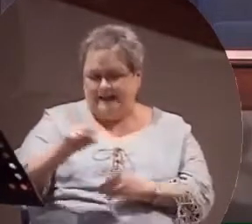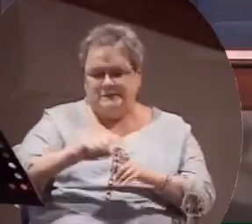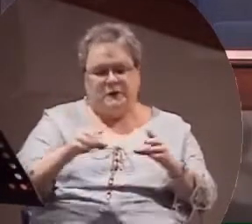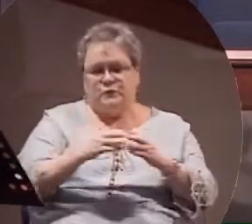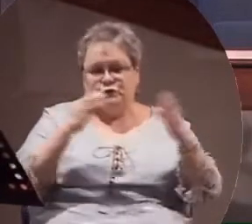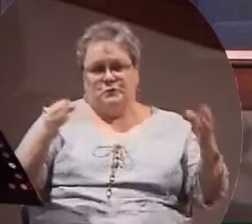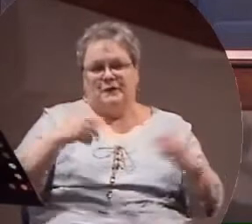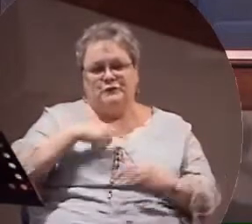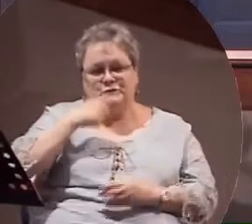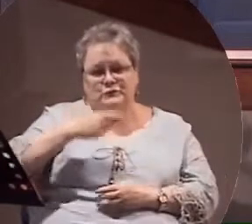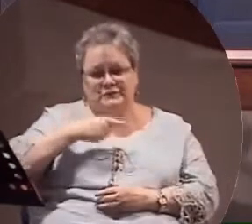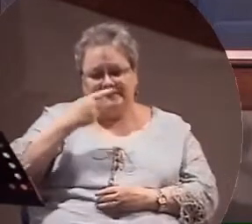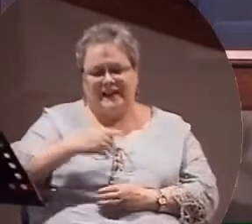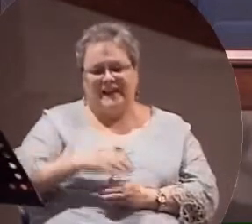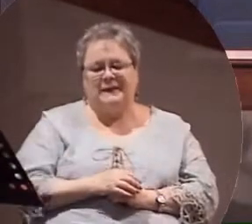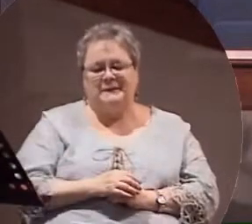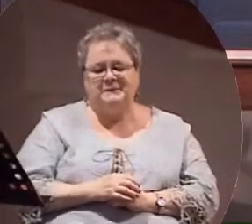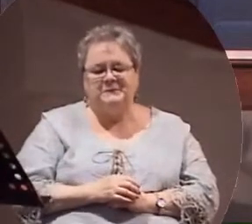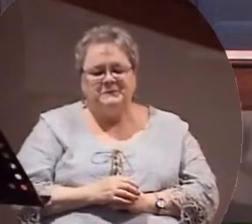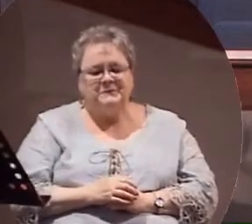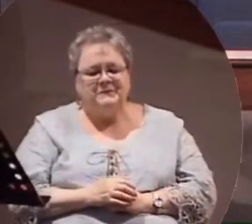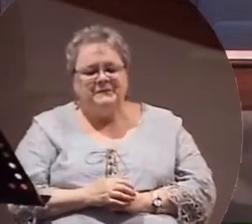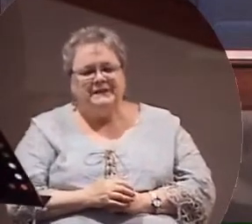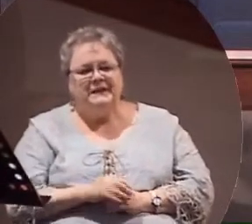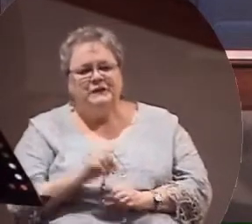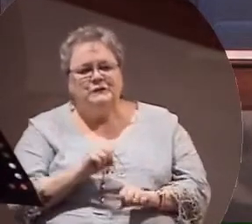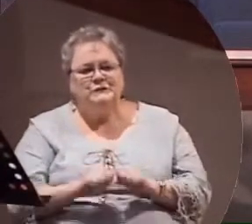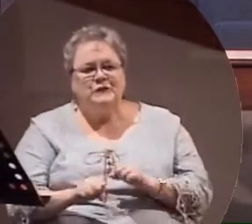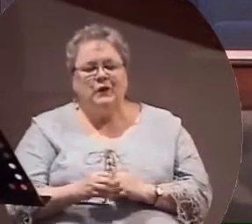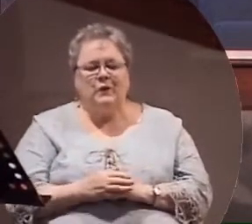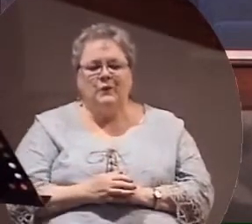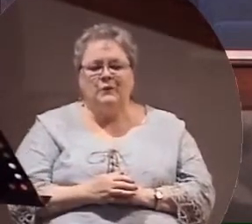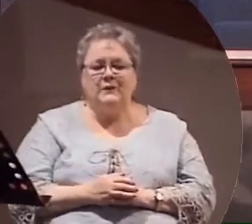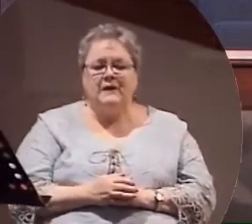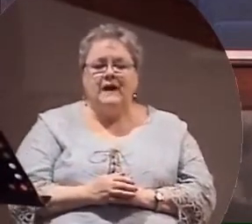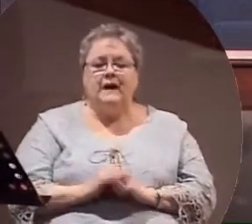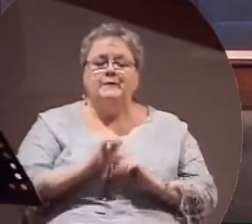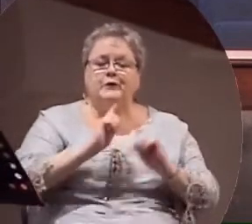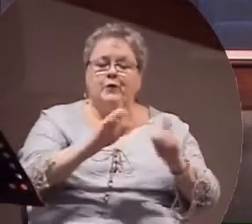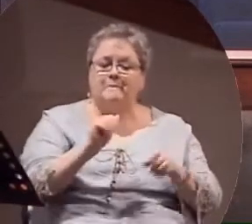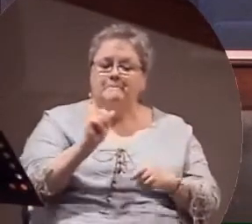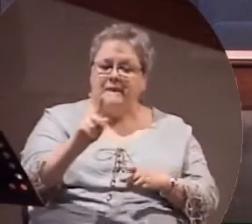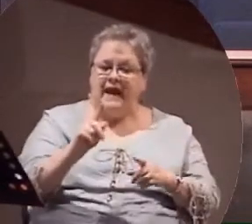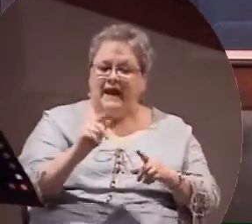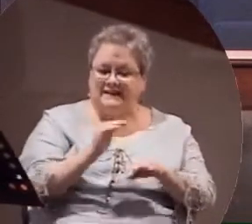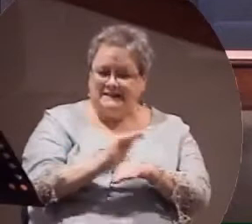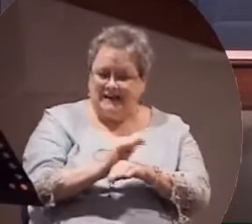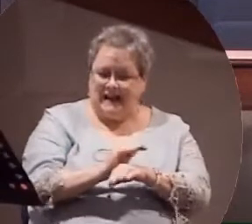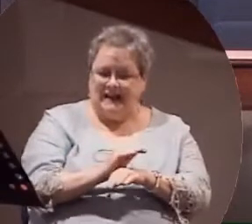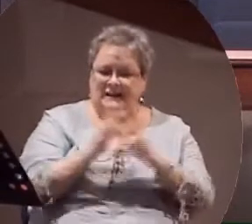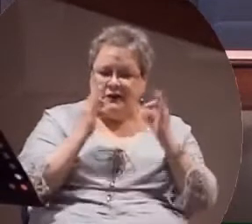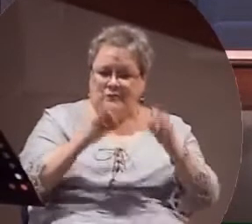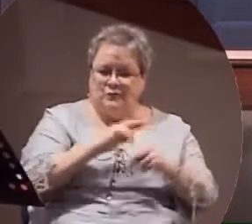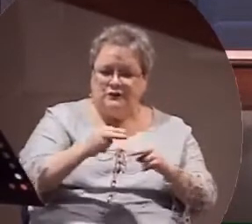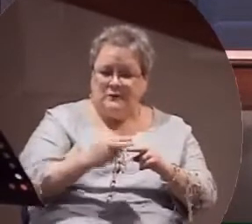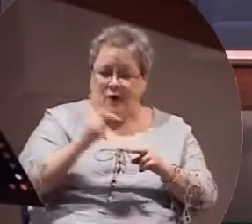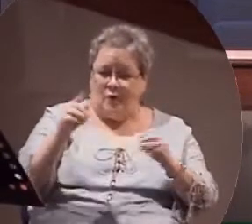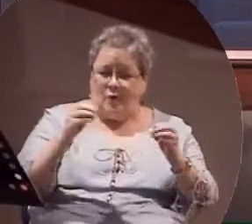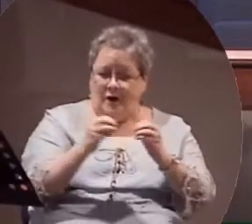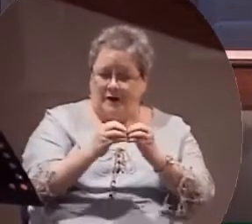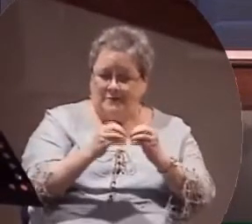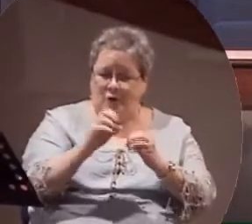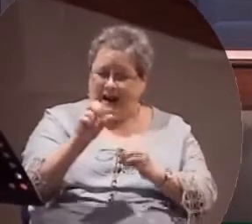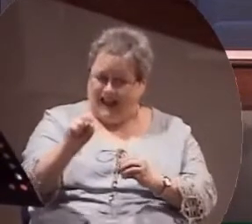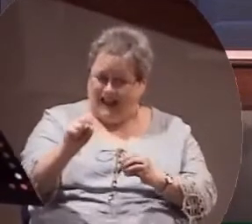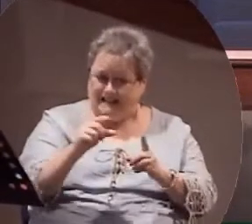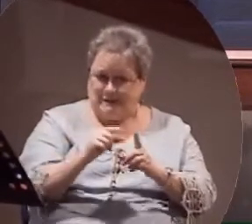about it and try to work in 3 or 4 other words. So I want to go back tonight and pick up one other word that begins with the letter